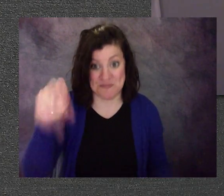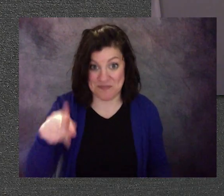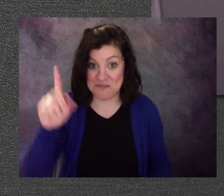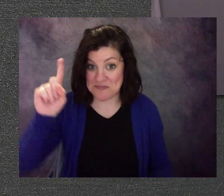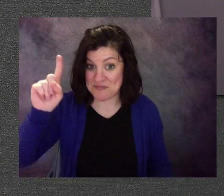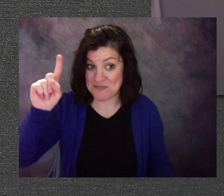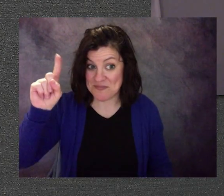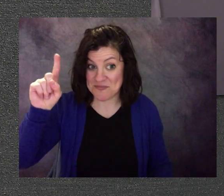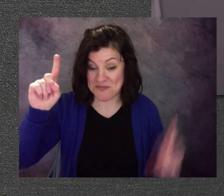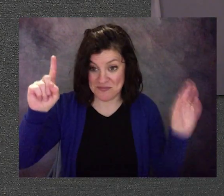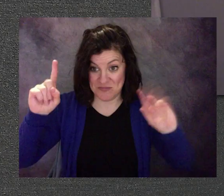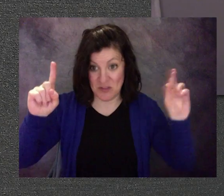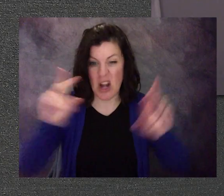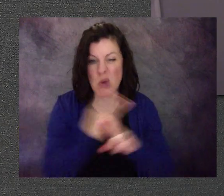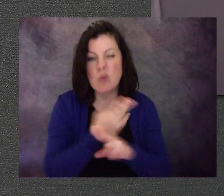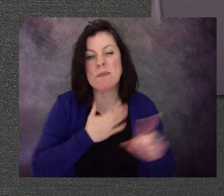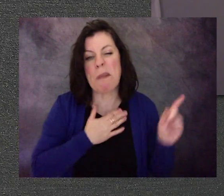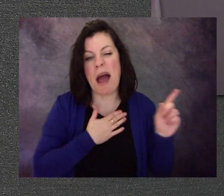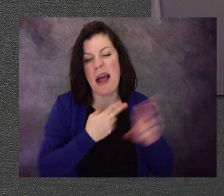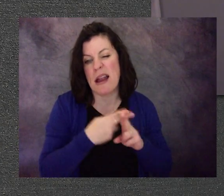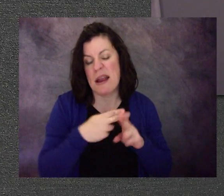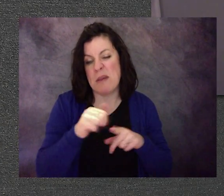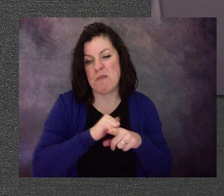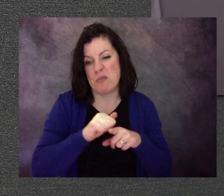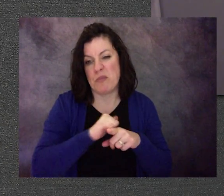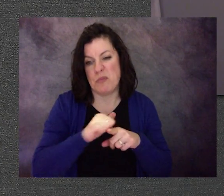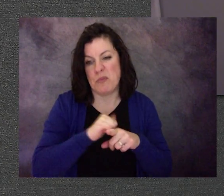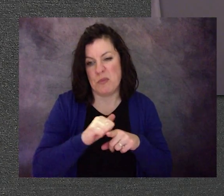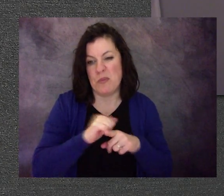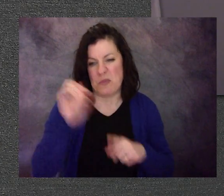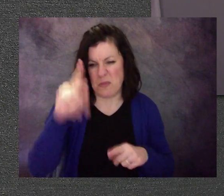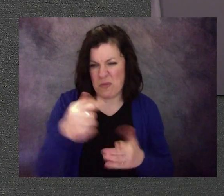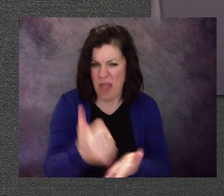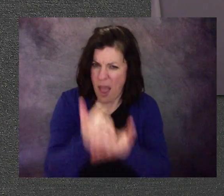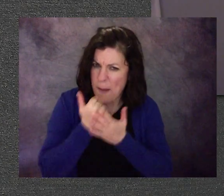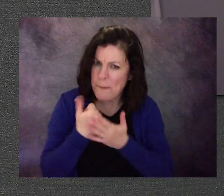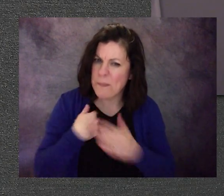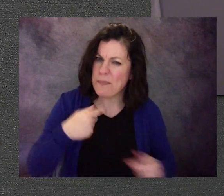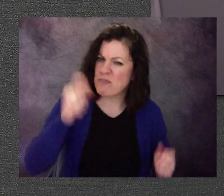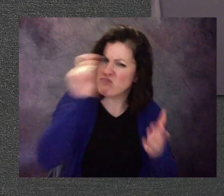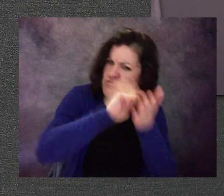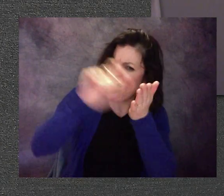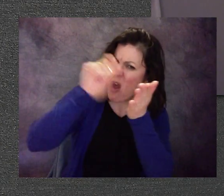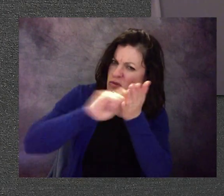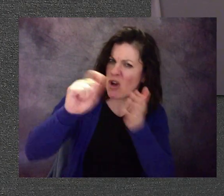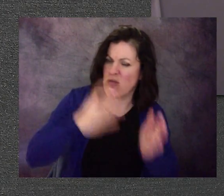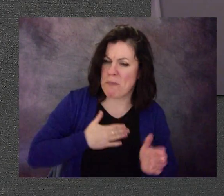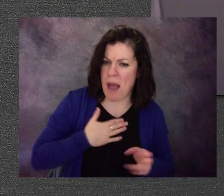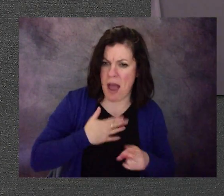finger. So in the sky, I want you to help me write these letters as I trace them. Are